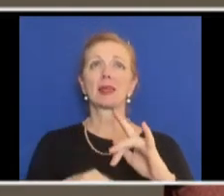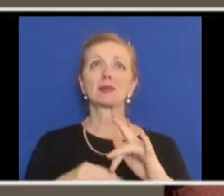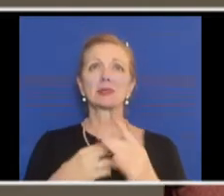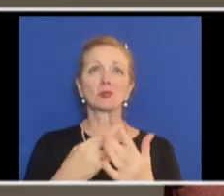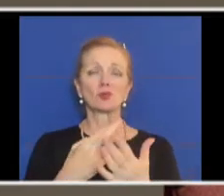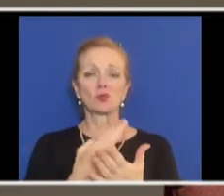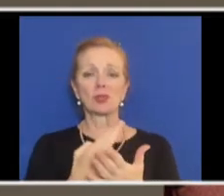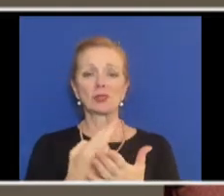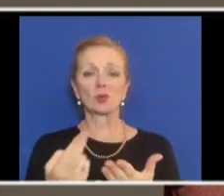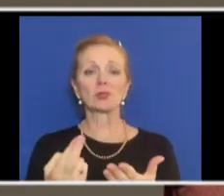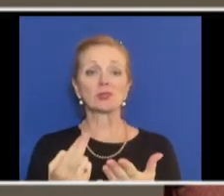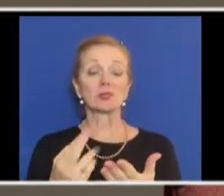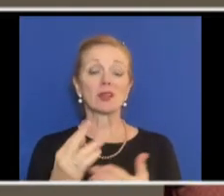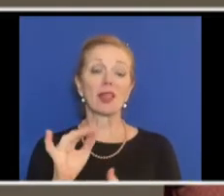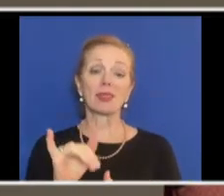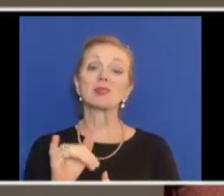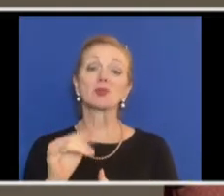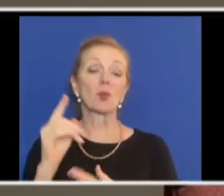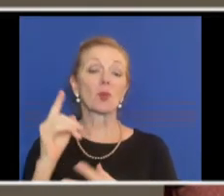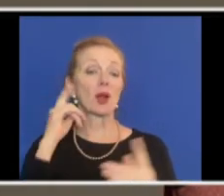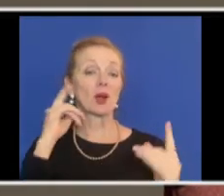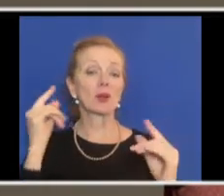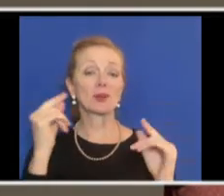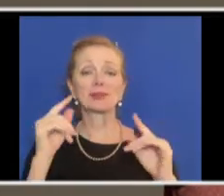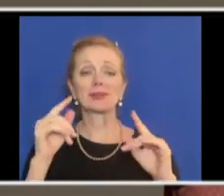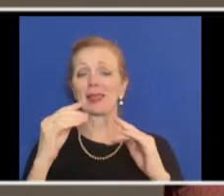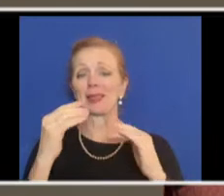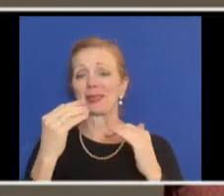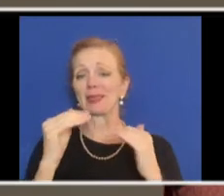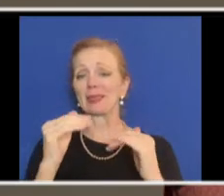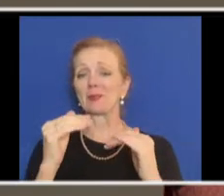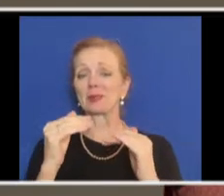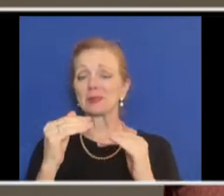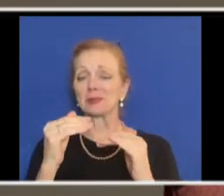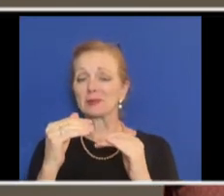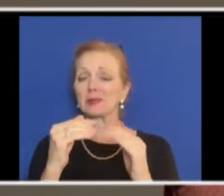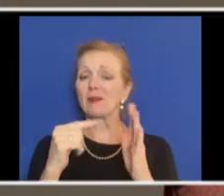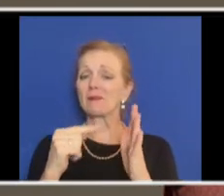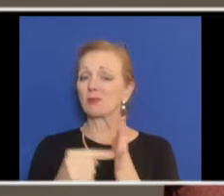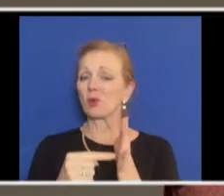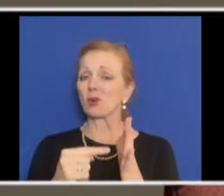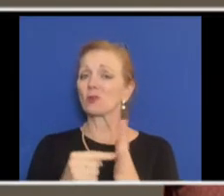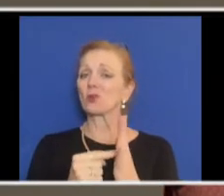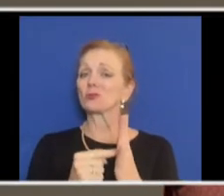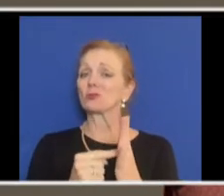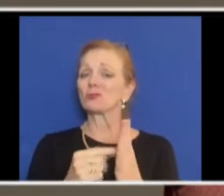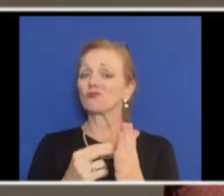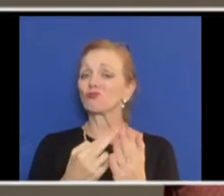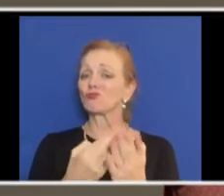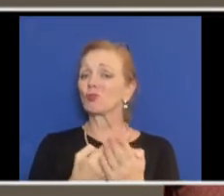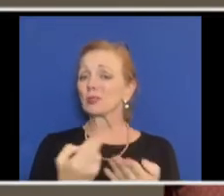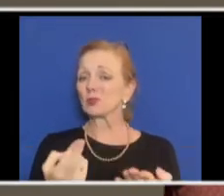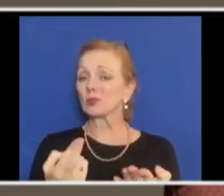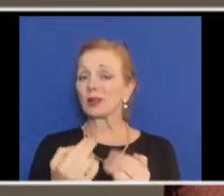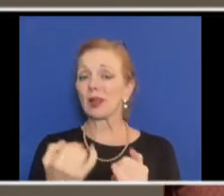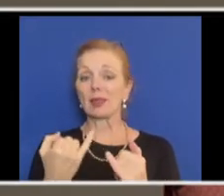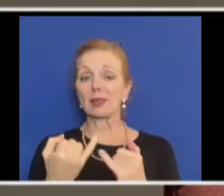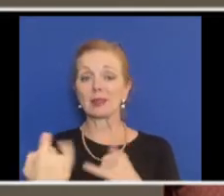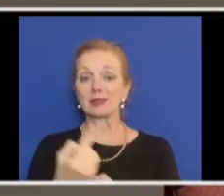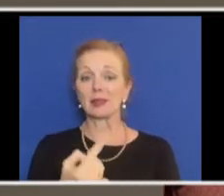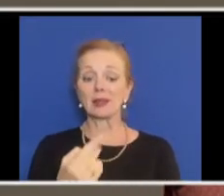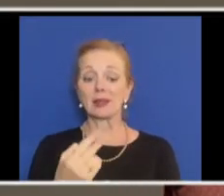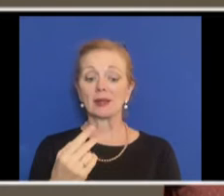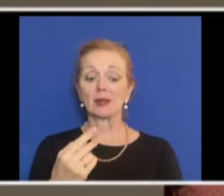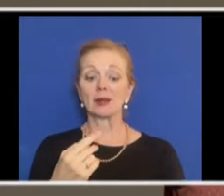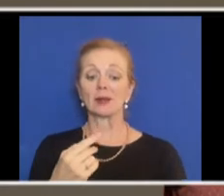that's basically what we heard there's a deficit of affordable resources and on the last day folks ended